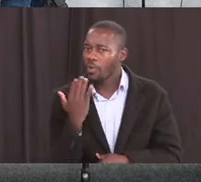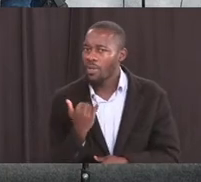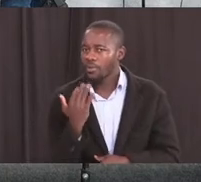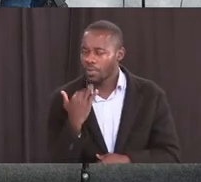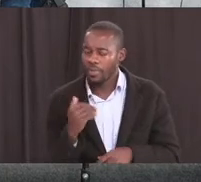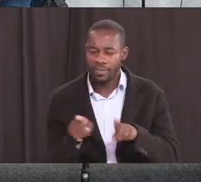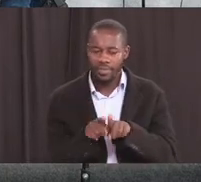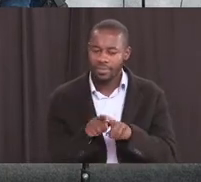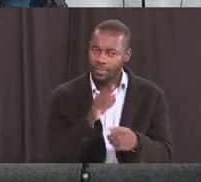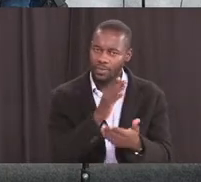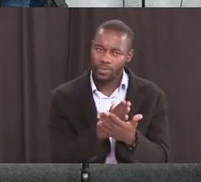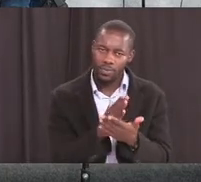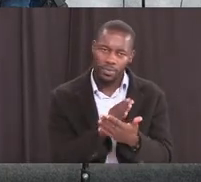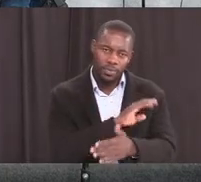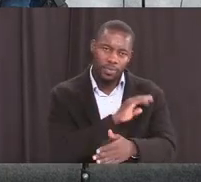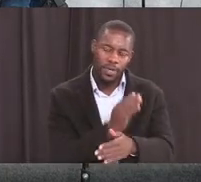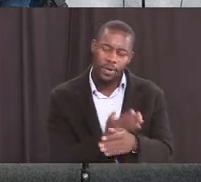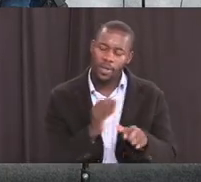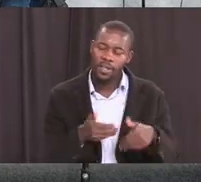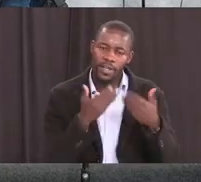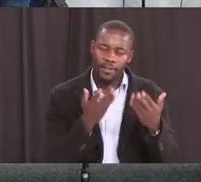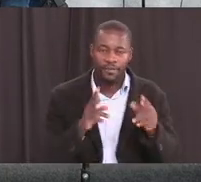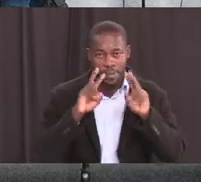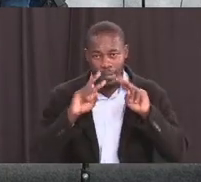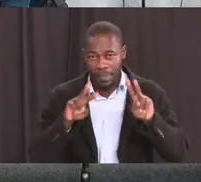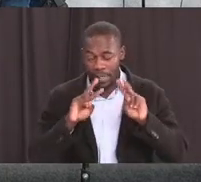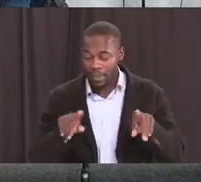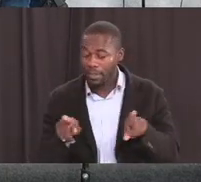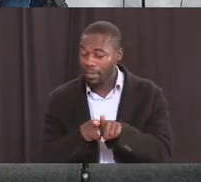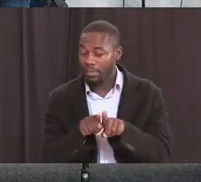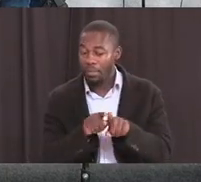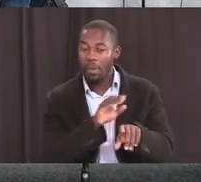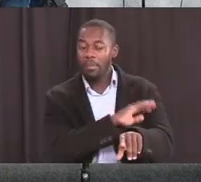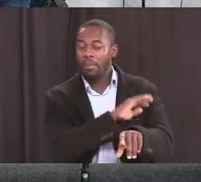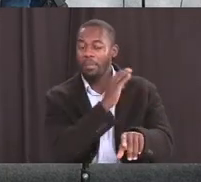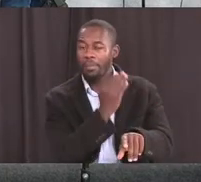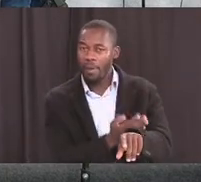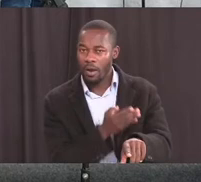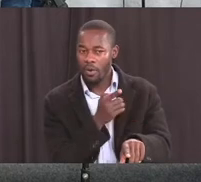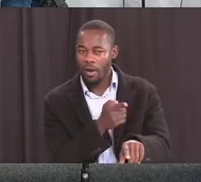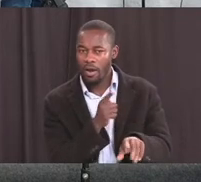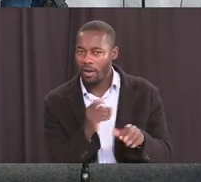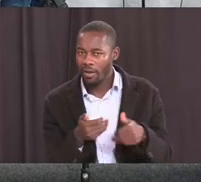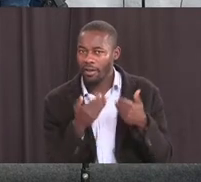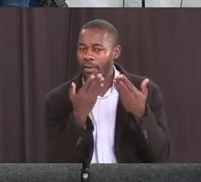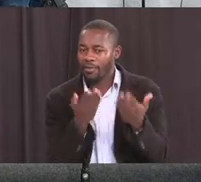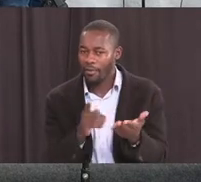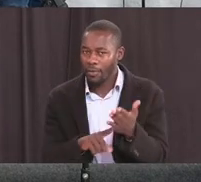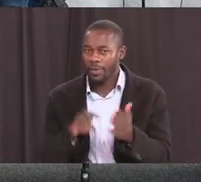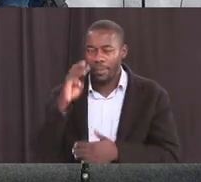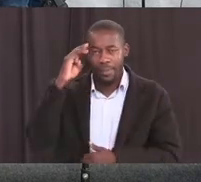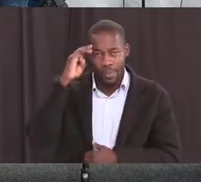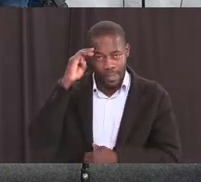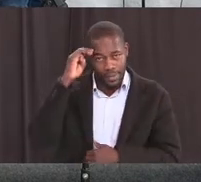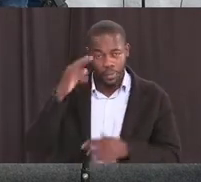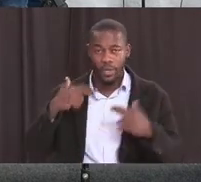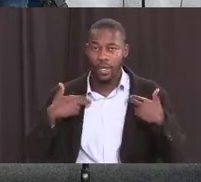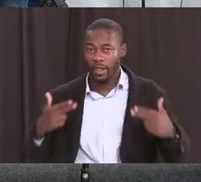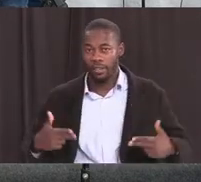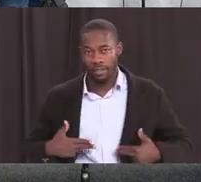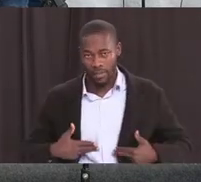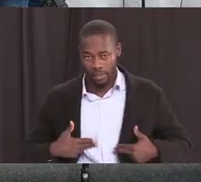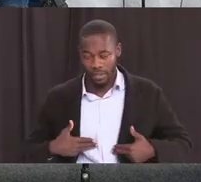peace in turmoil. True power that brings mental health where there's